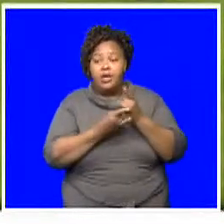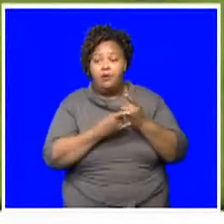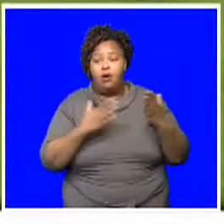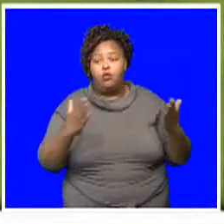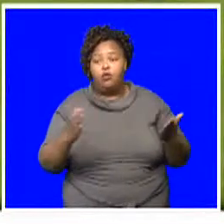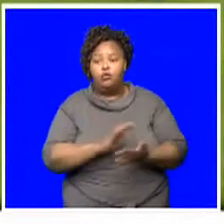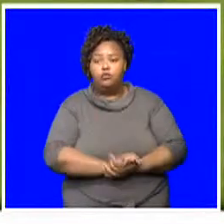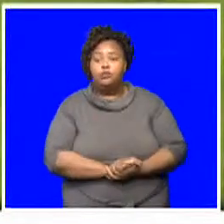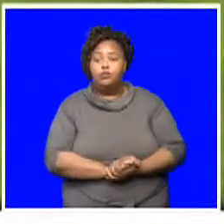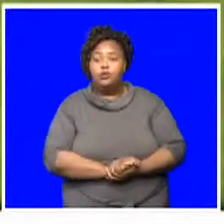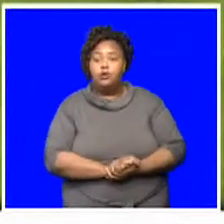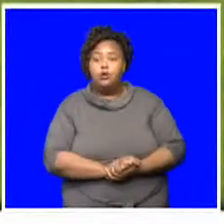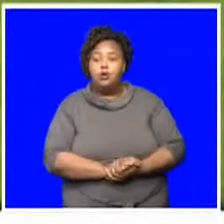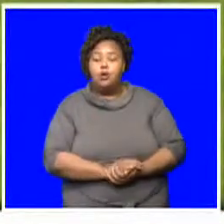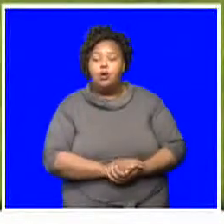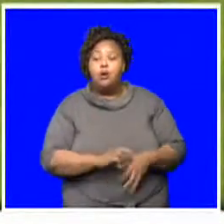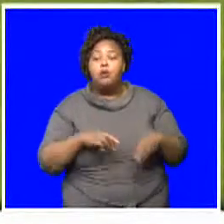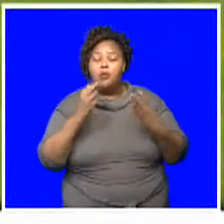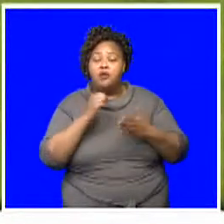to 40 lalaba ngathi